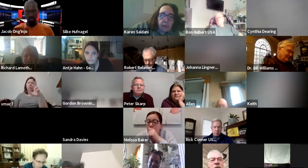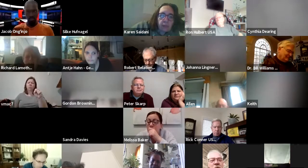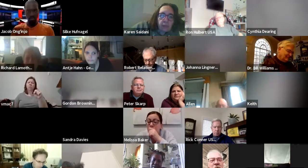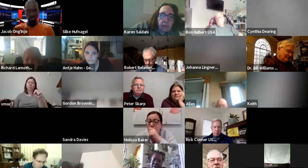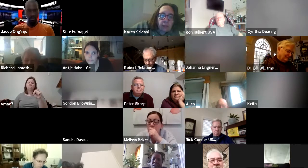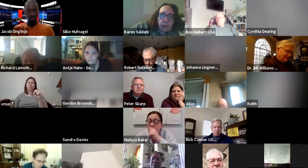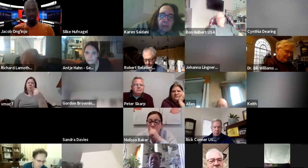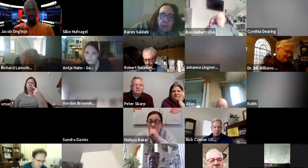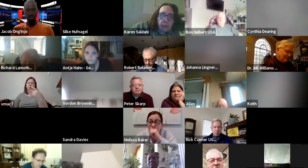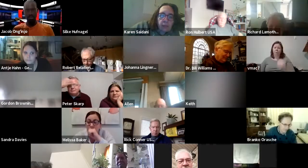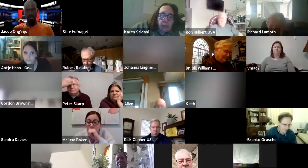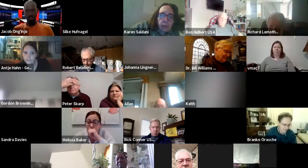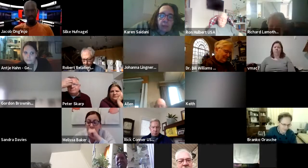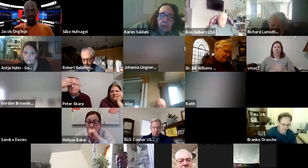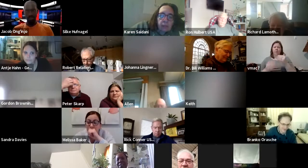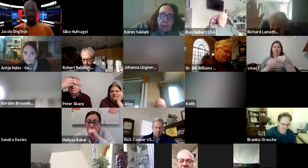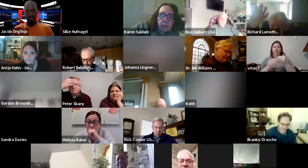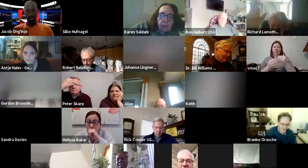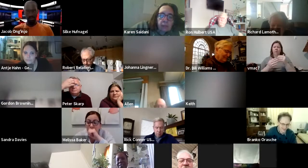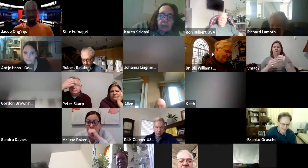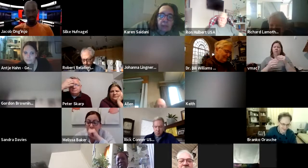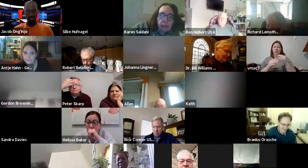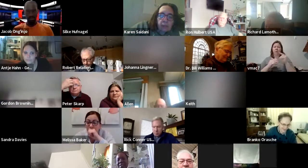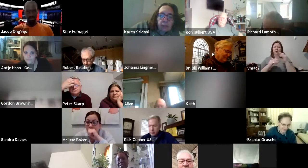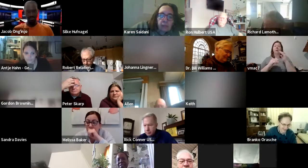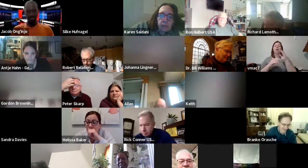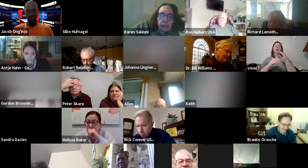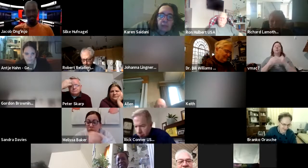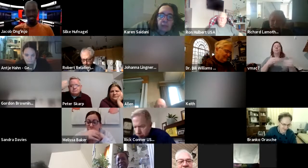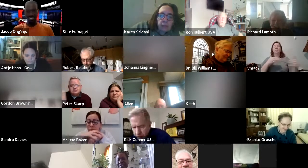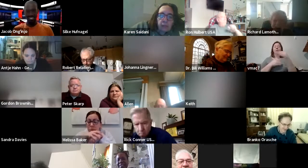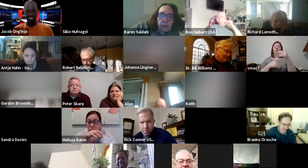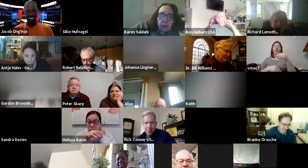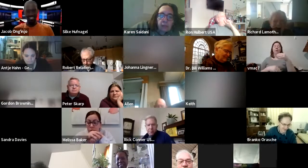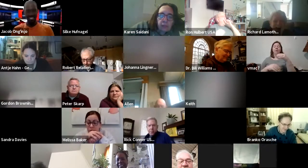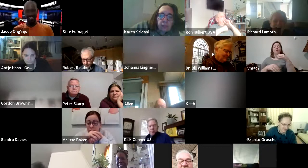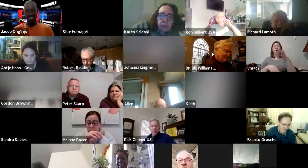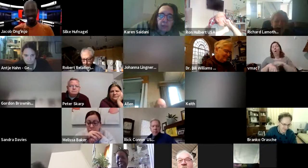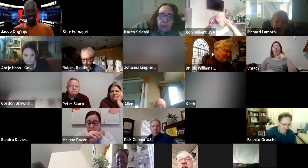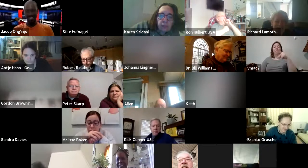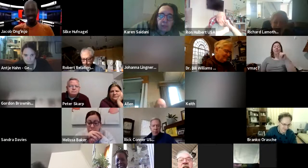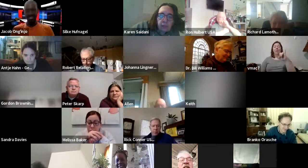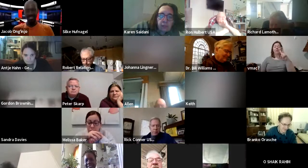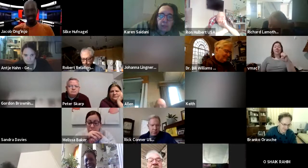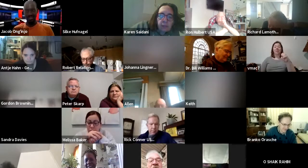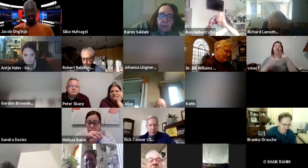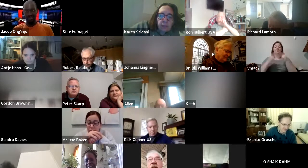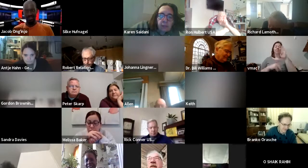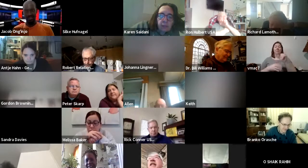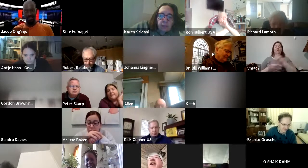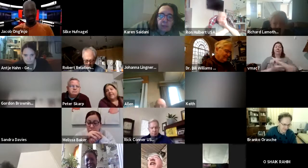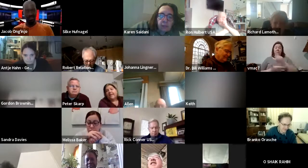Go Founders Go. The ONPASSIVE way, built by design. Woohoo! Woohoo! And 2021 is going to be